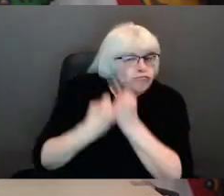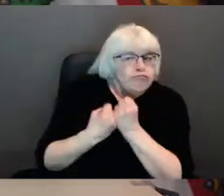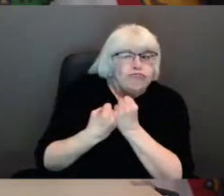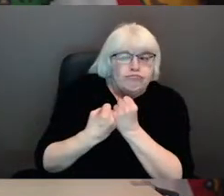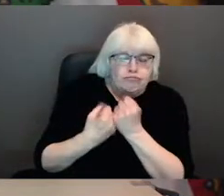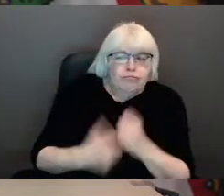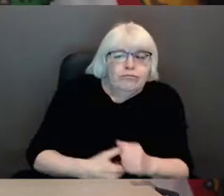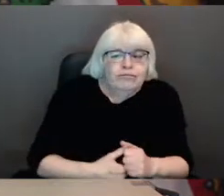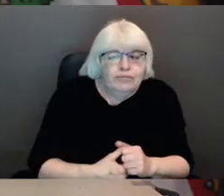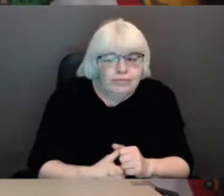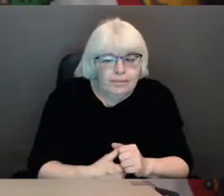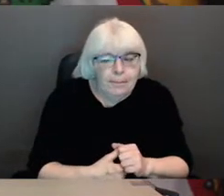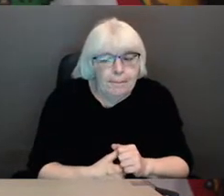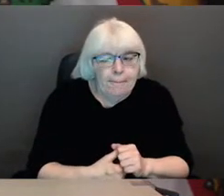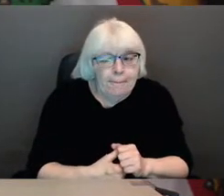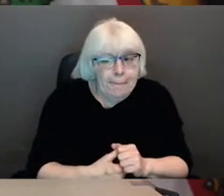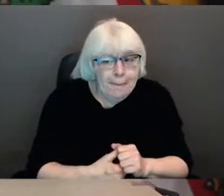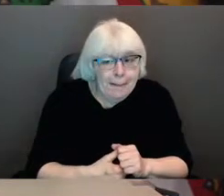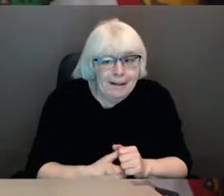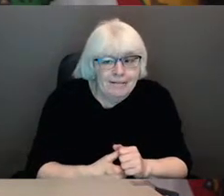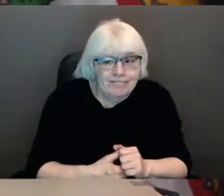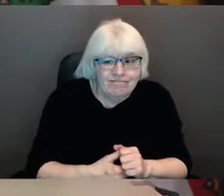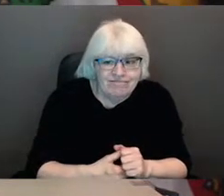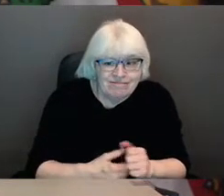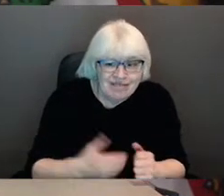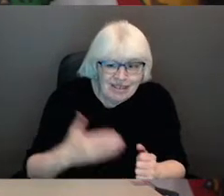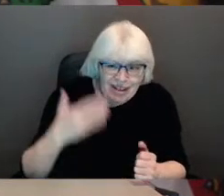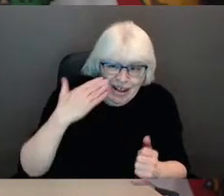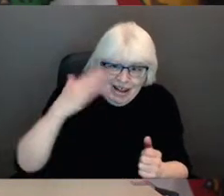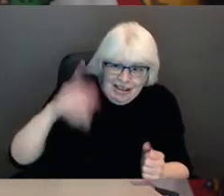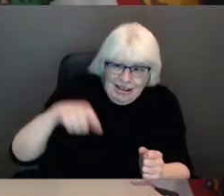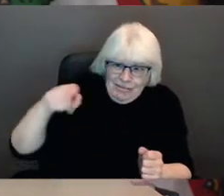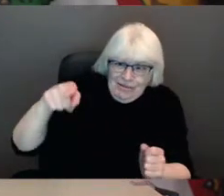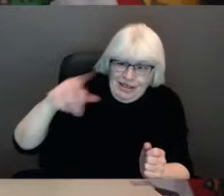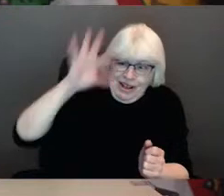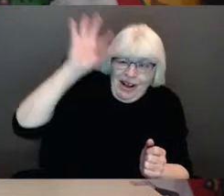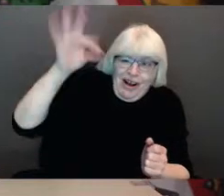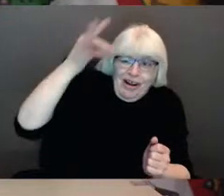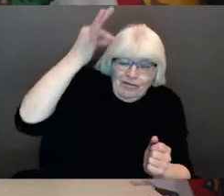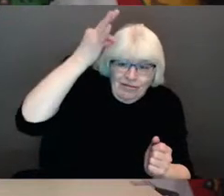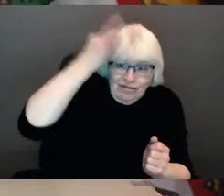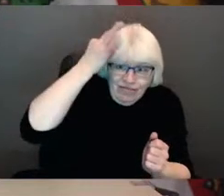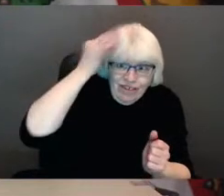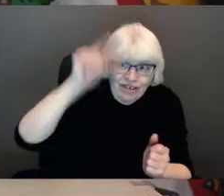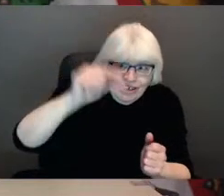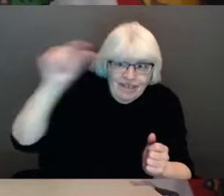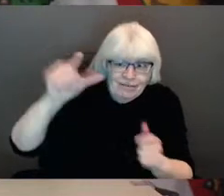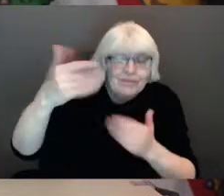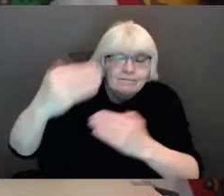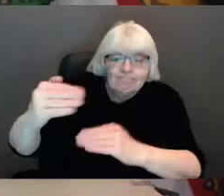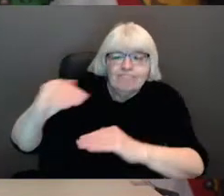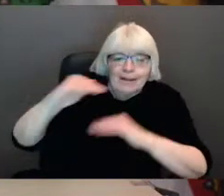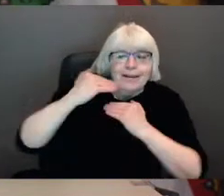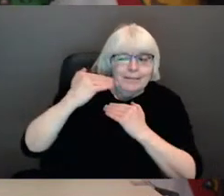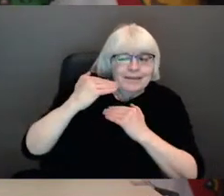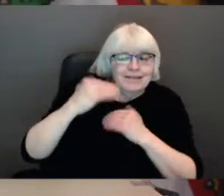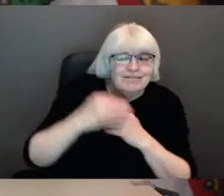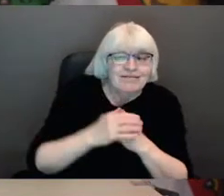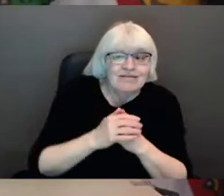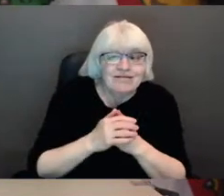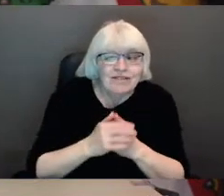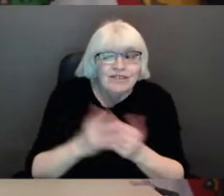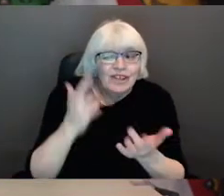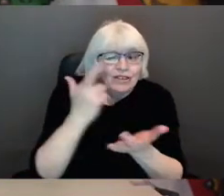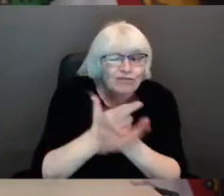that there are limited resources at the federal level, and there are resources that have been deployed throughout the country. But the